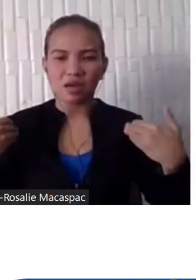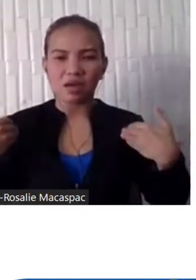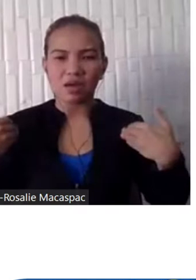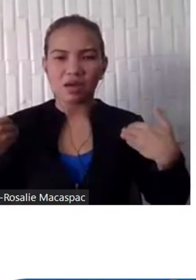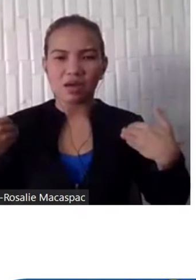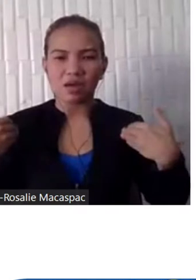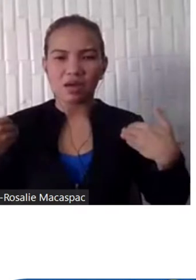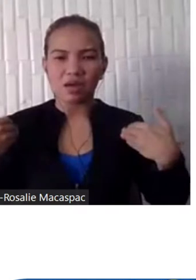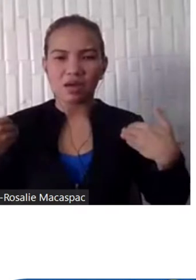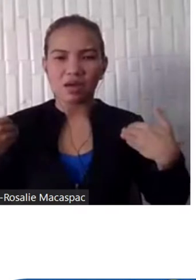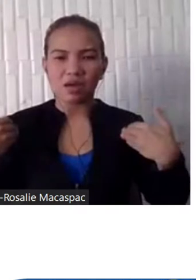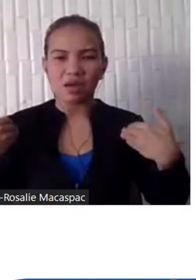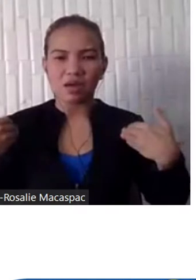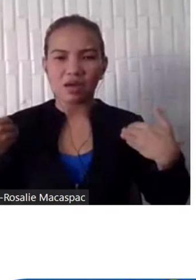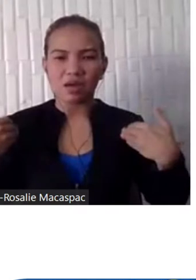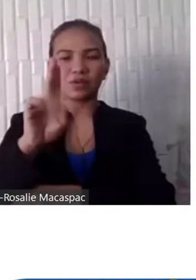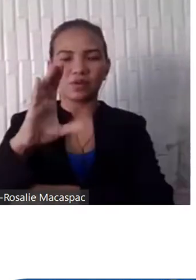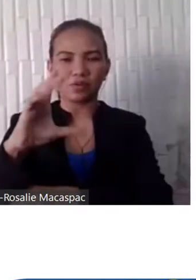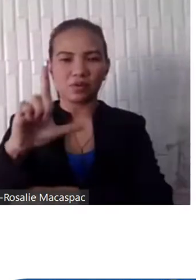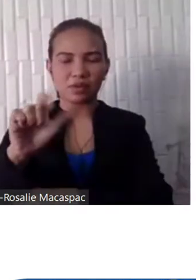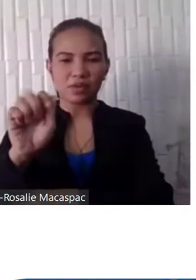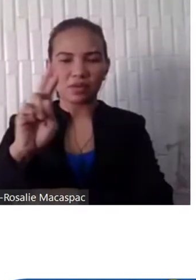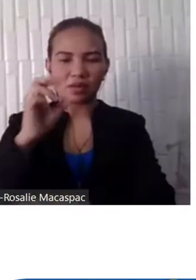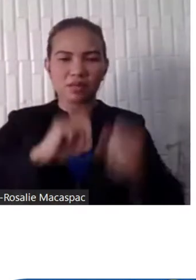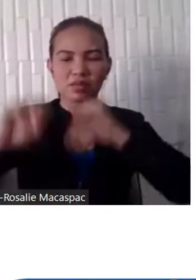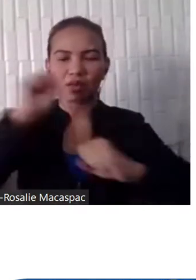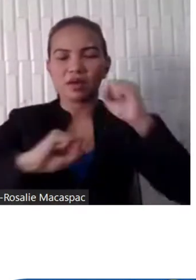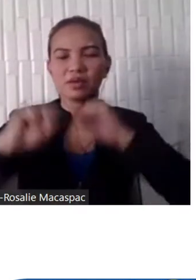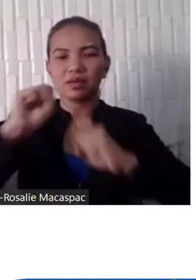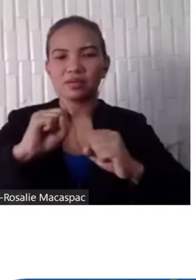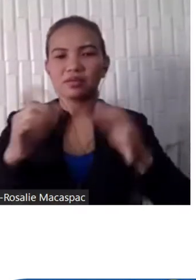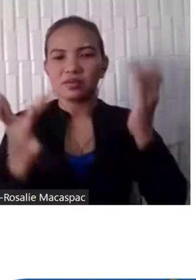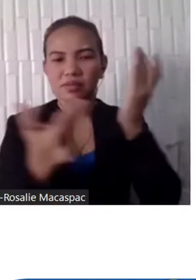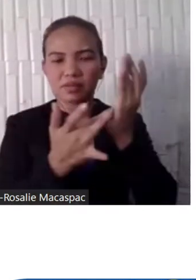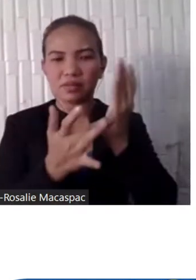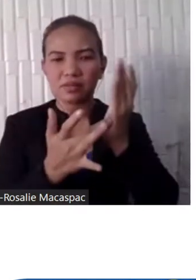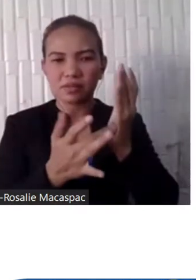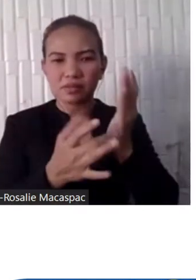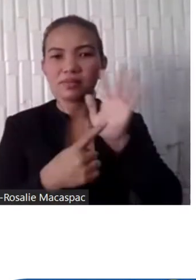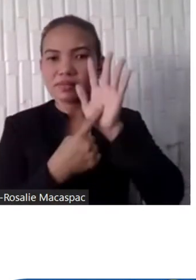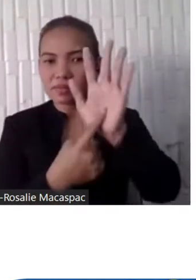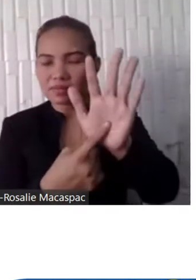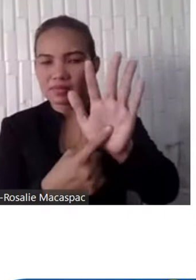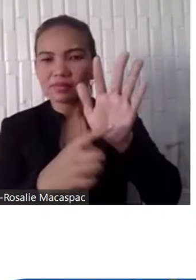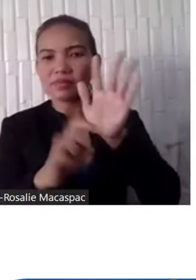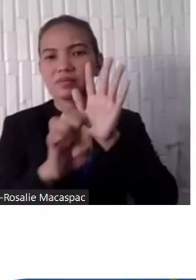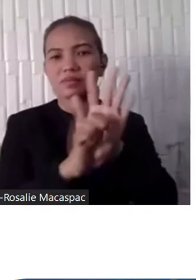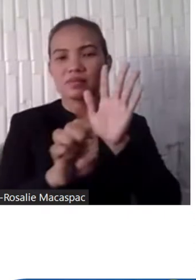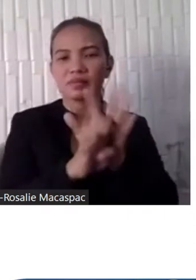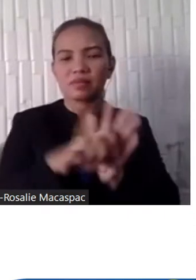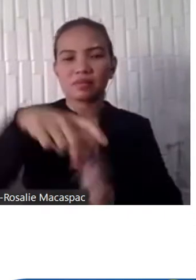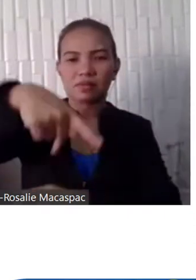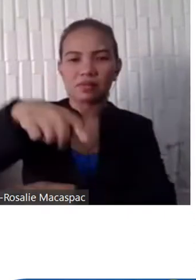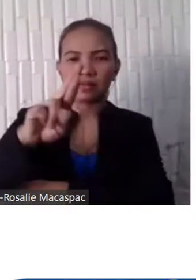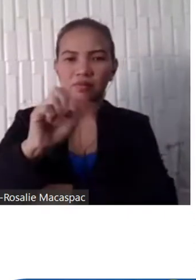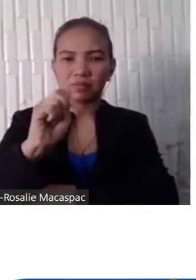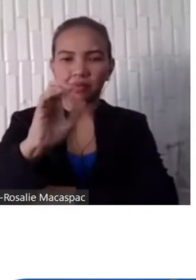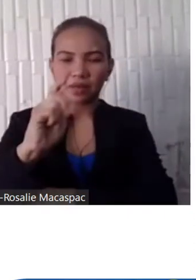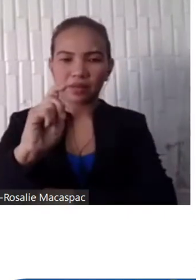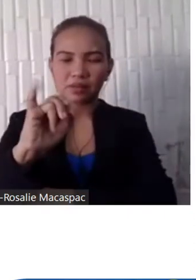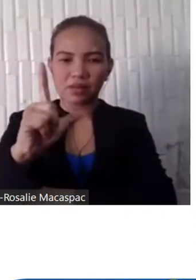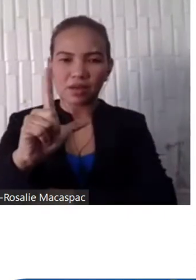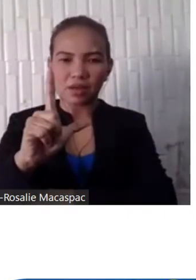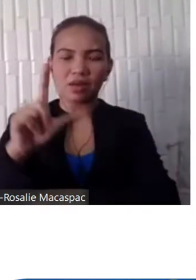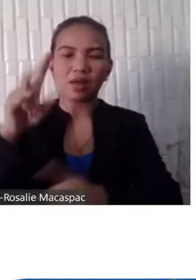science and technology. Bigyan ko lang kayo ng konting examples at practical applications. So first,